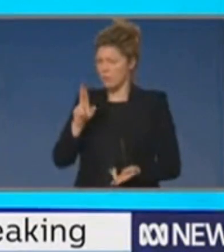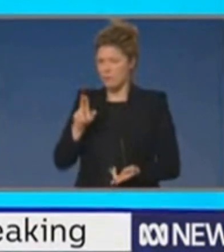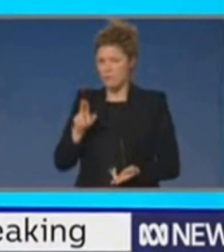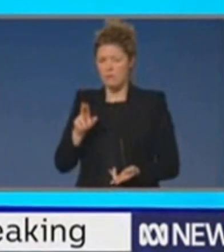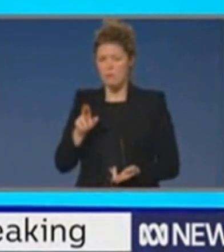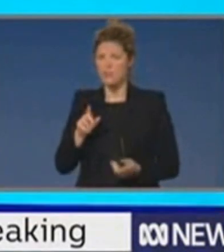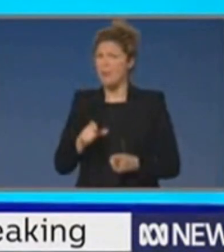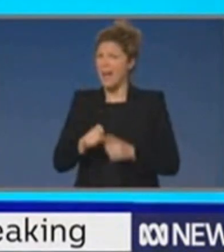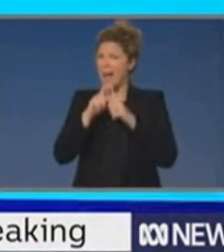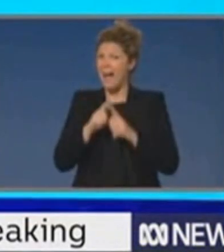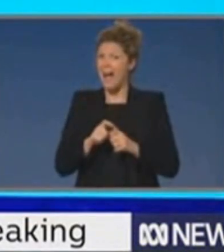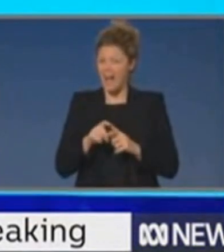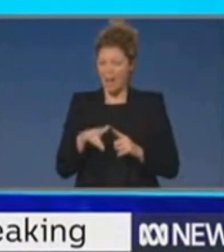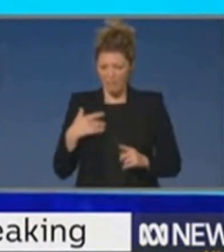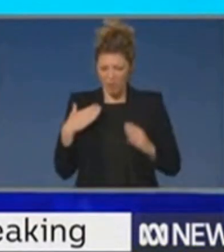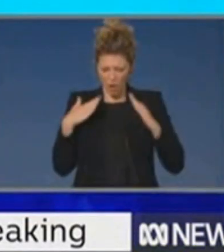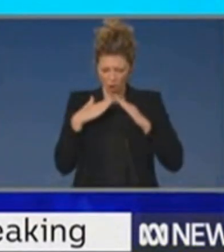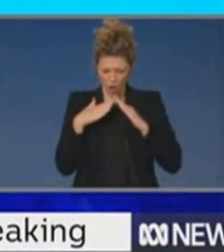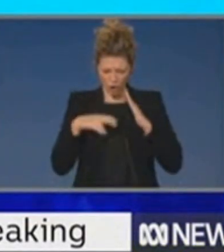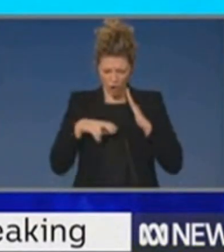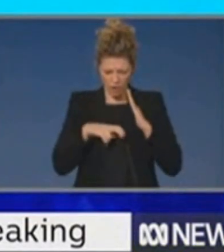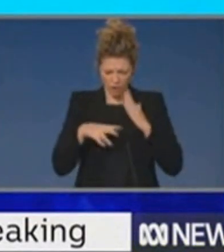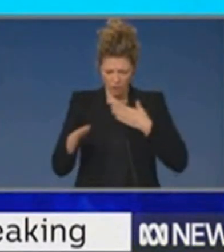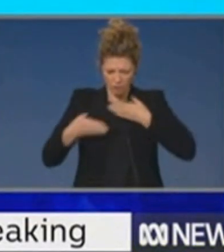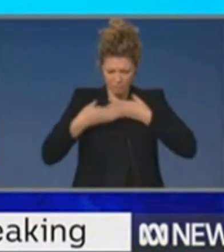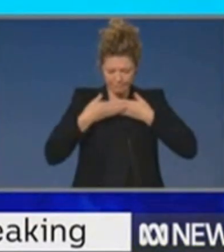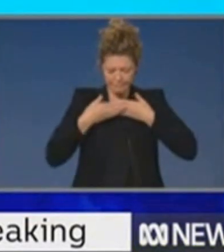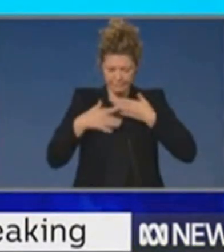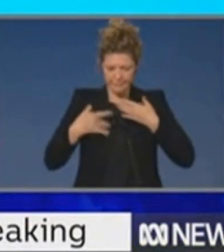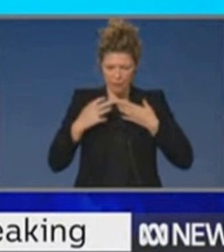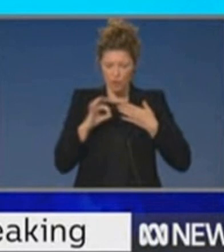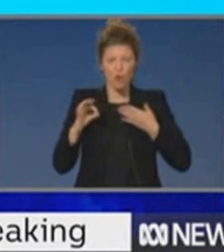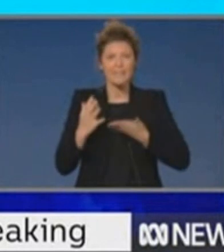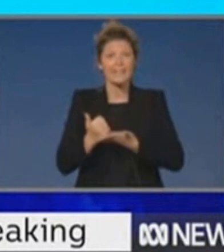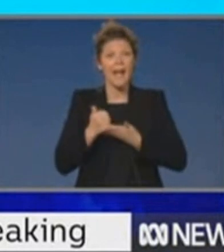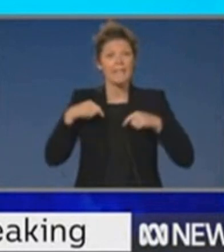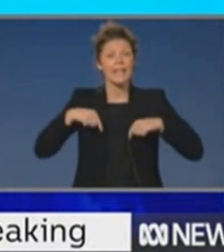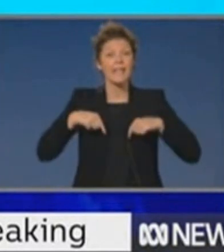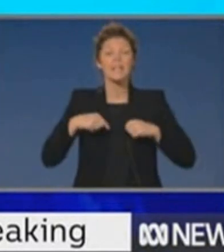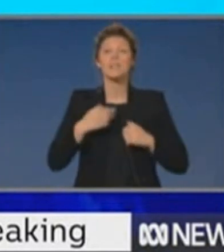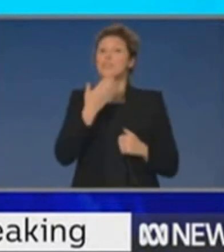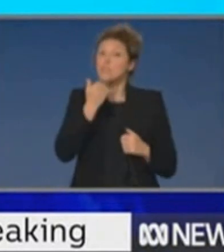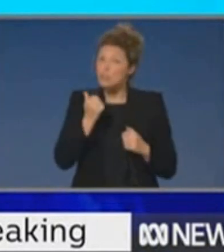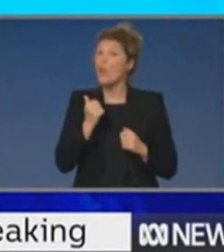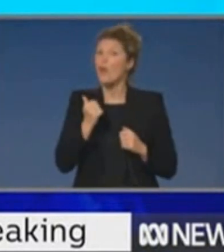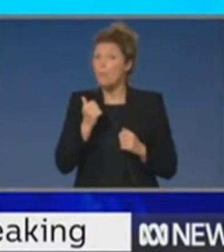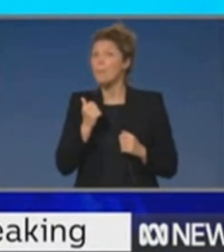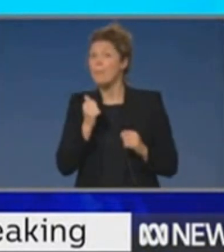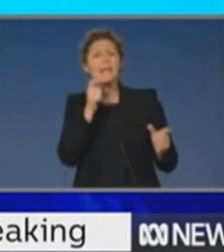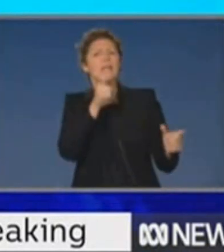than normal to reach out for help. So I call on all Australians, keep your eyes alert for what may be